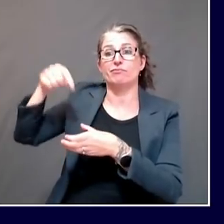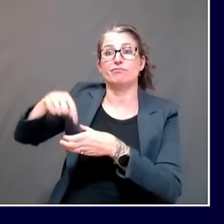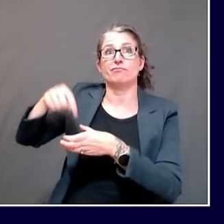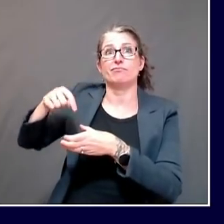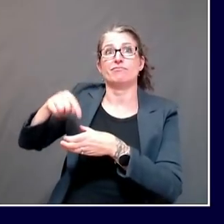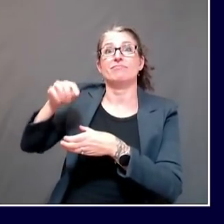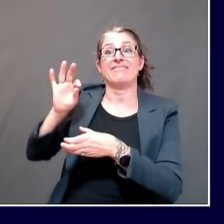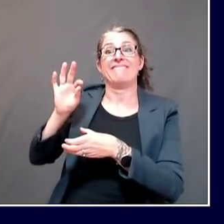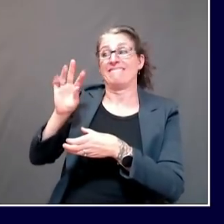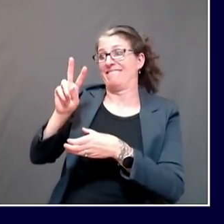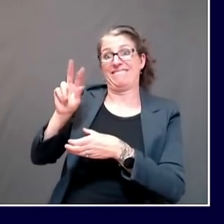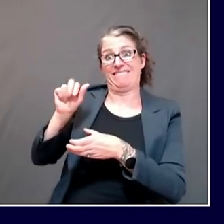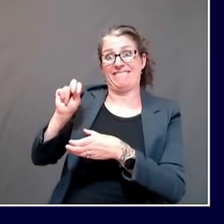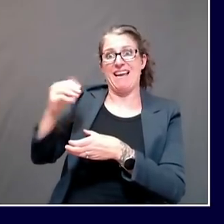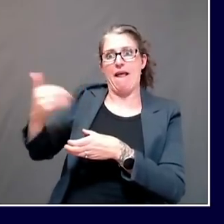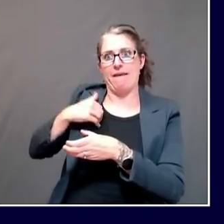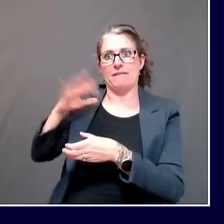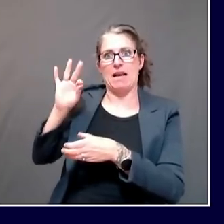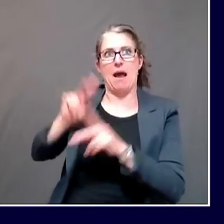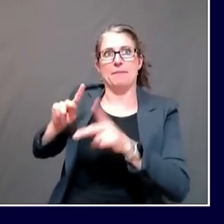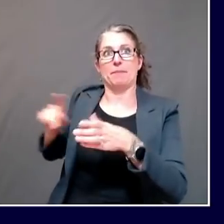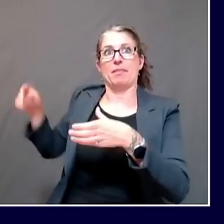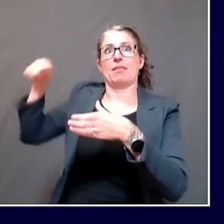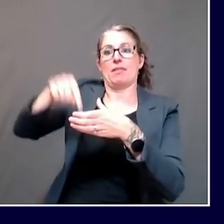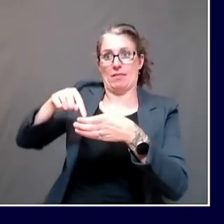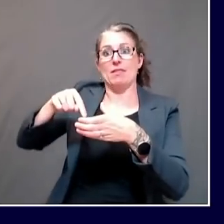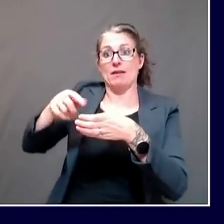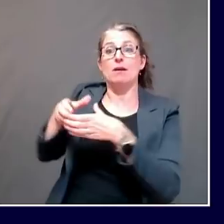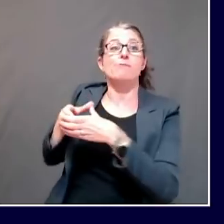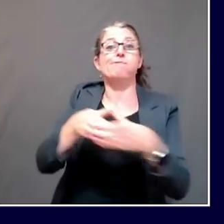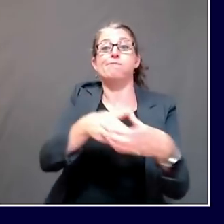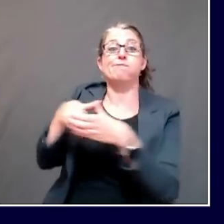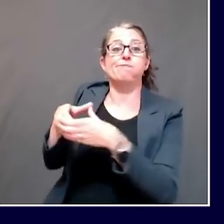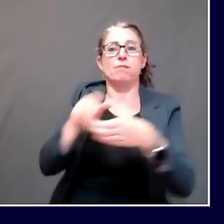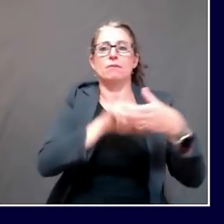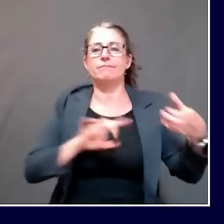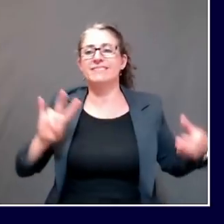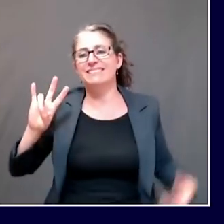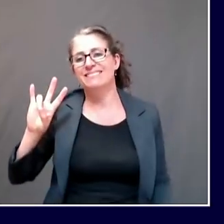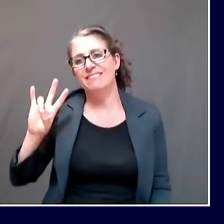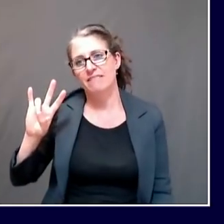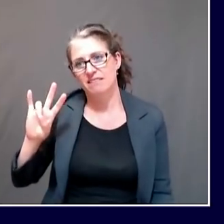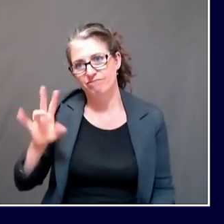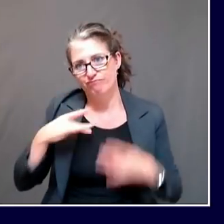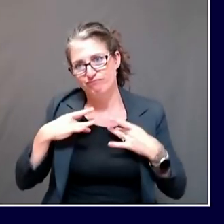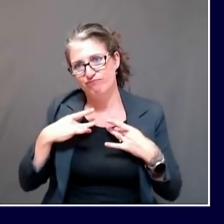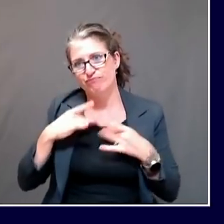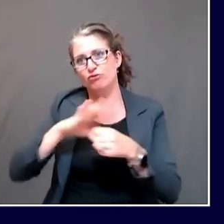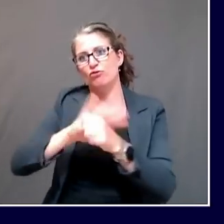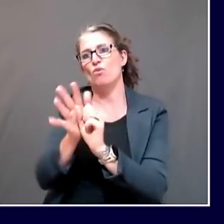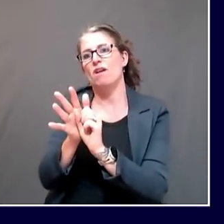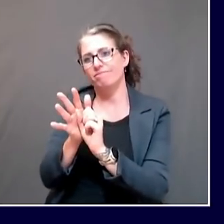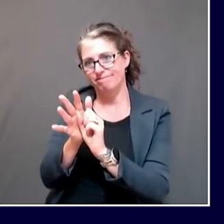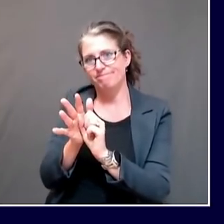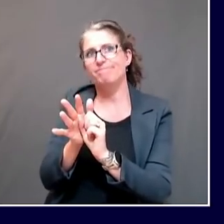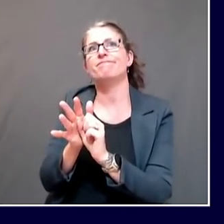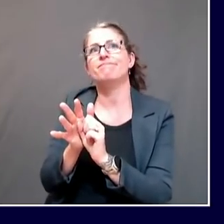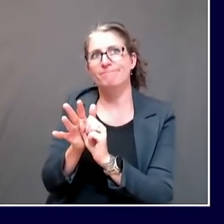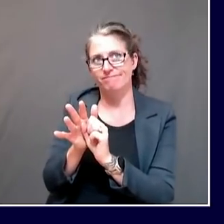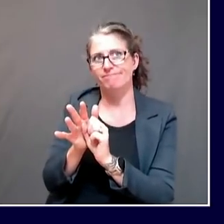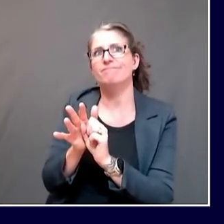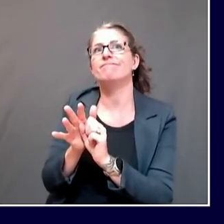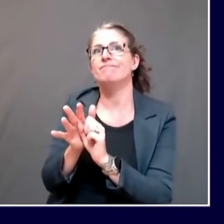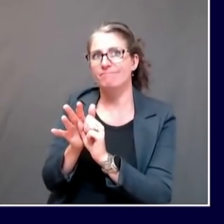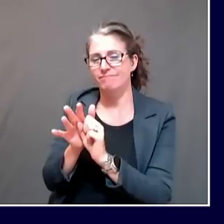that commuting caravan have tested positive. In addition, among the 18 cases, at least 2 of